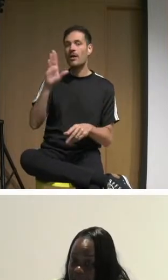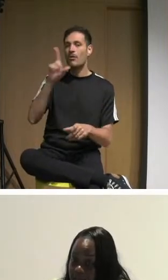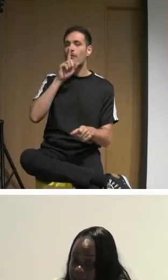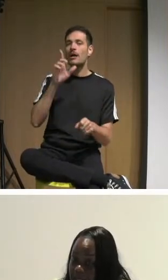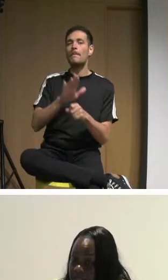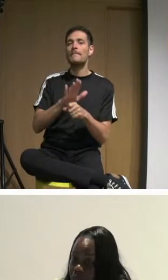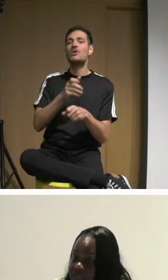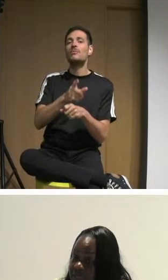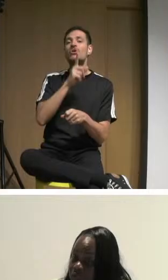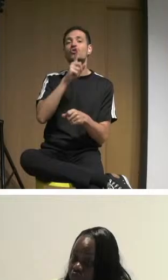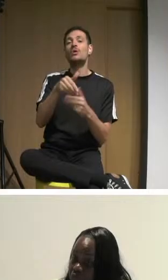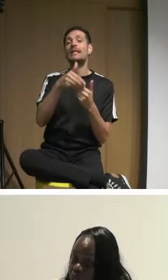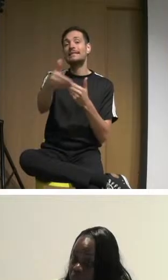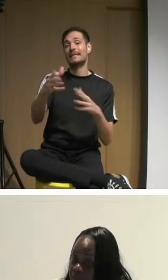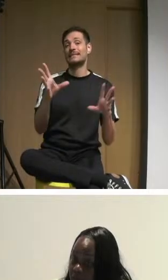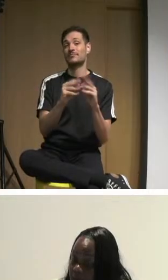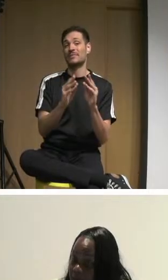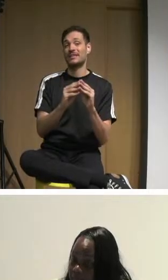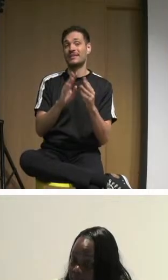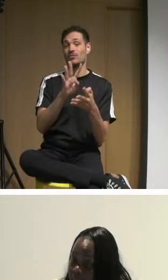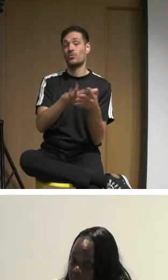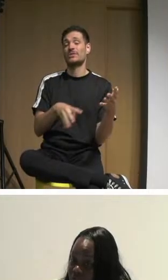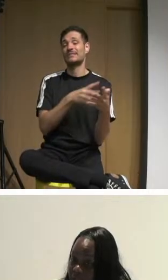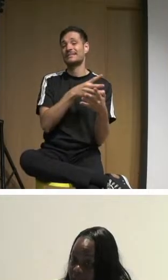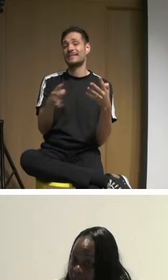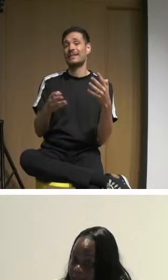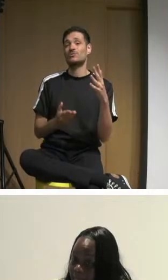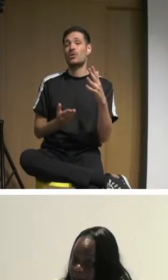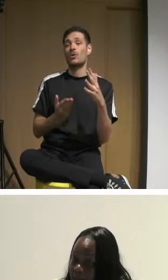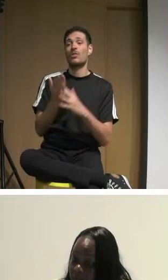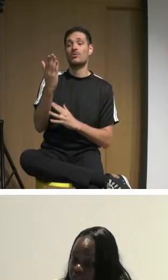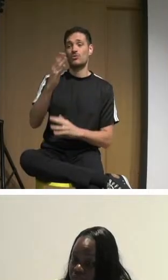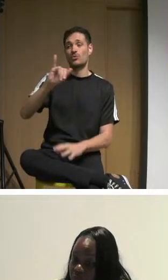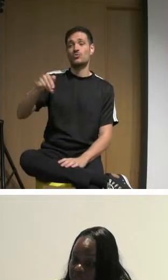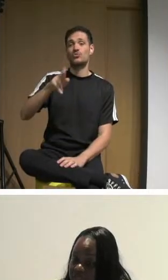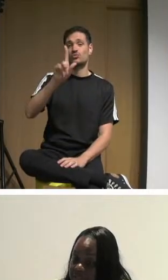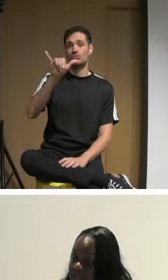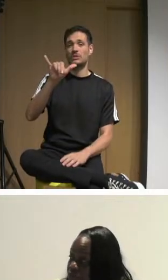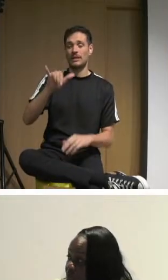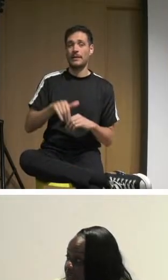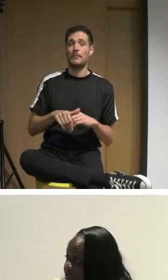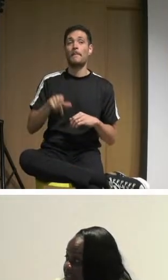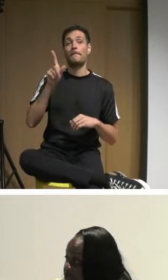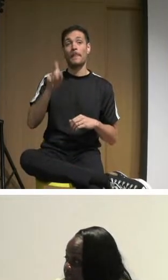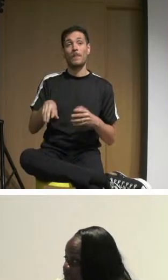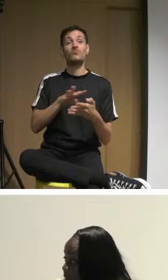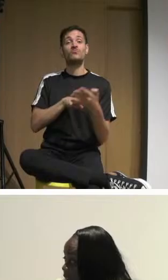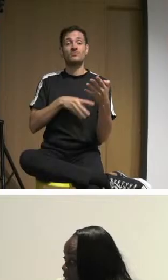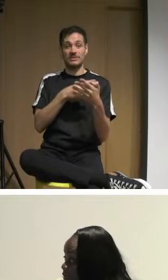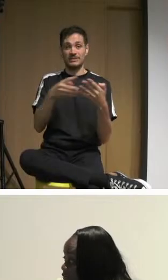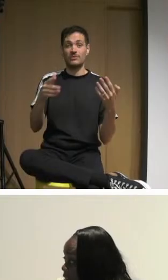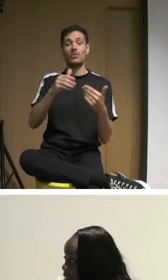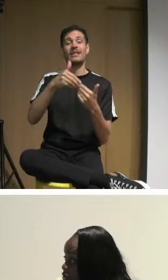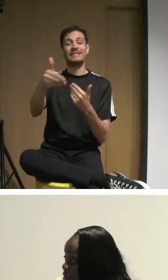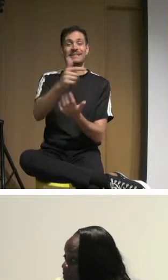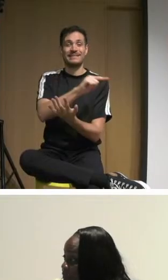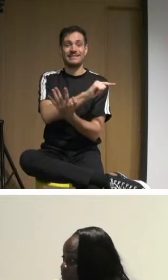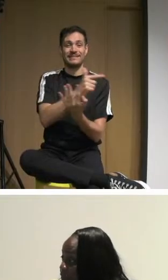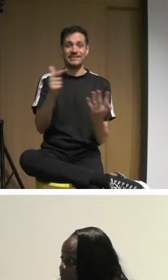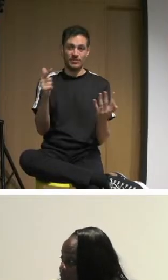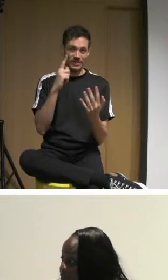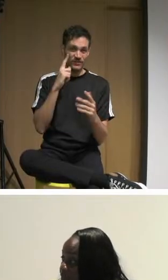next meetings, we schedule through July, and so we need to schedule the next series of meetings for the next